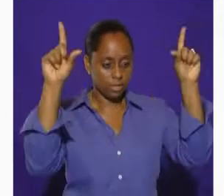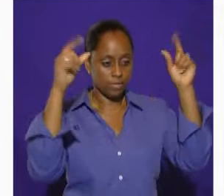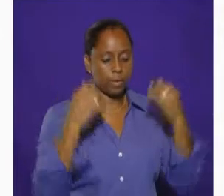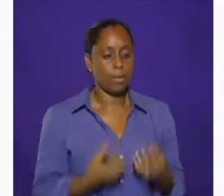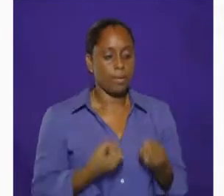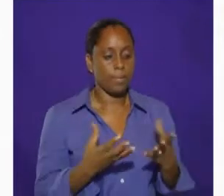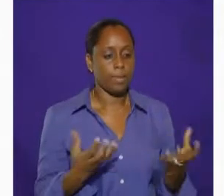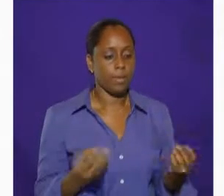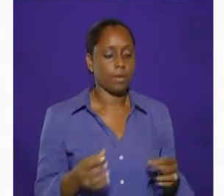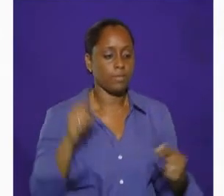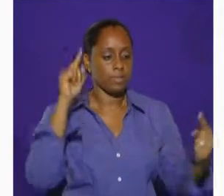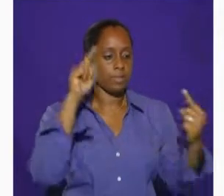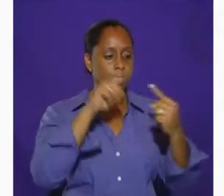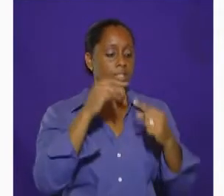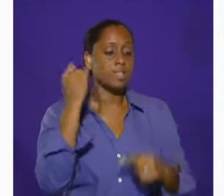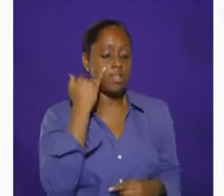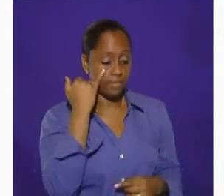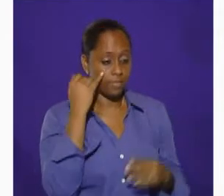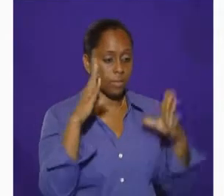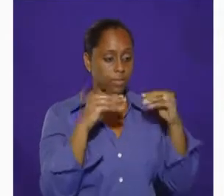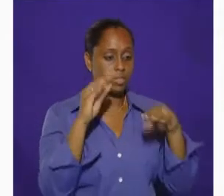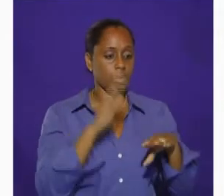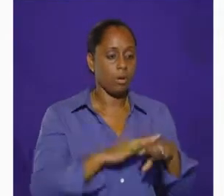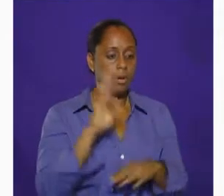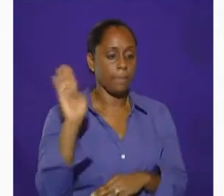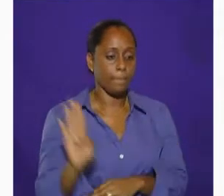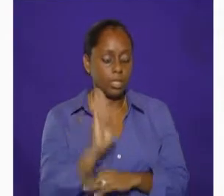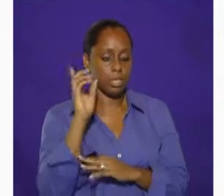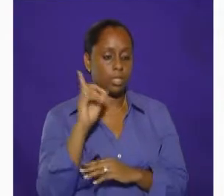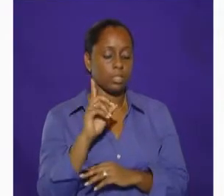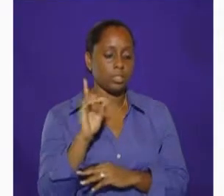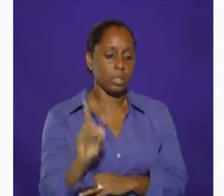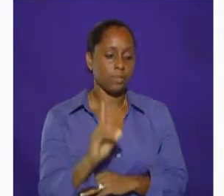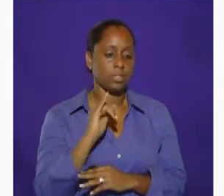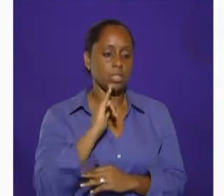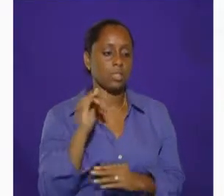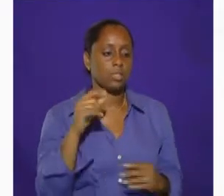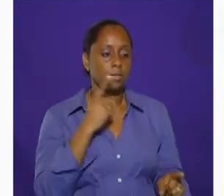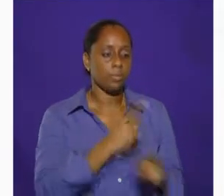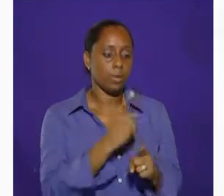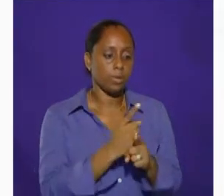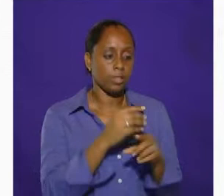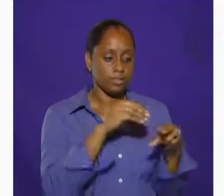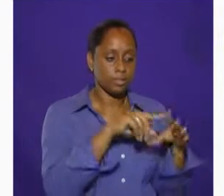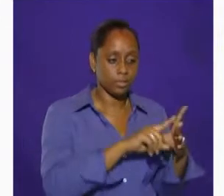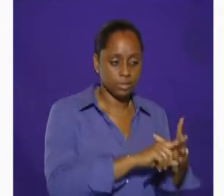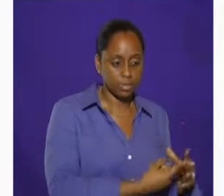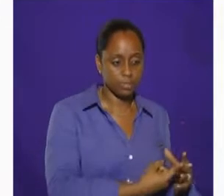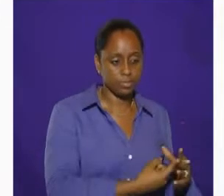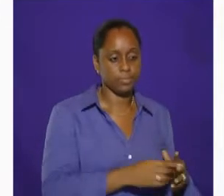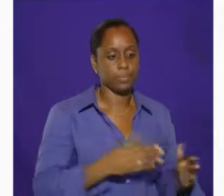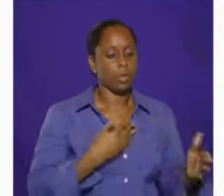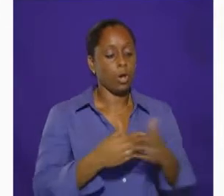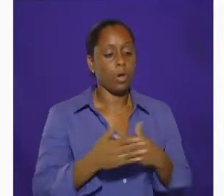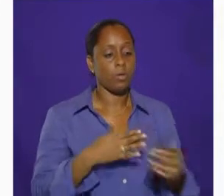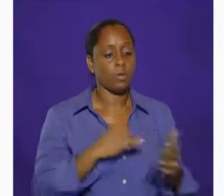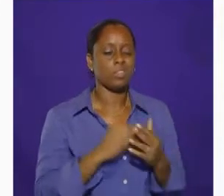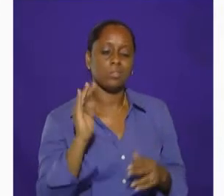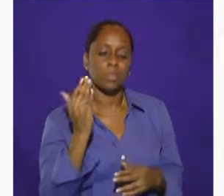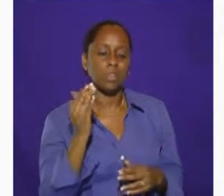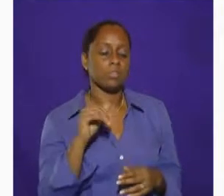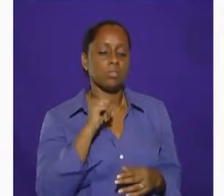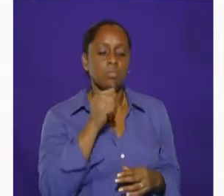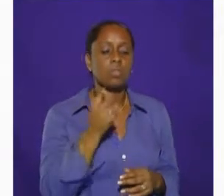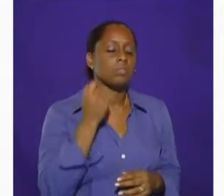Convention on Biological Diversity is properly implemented. However, it appears very unlikely that